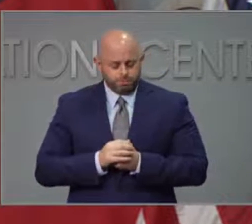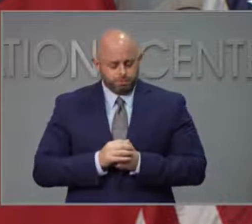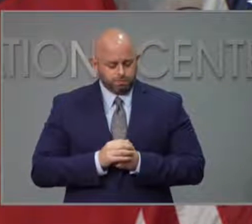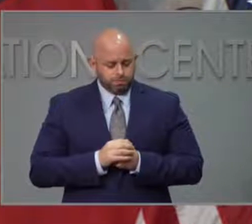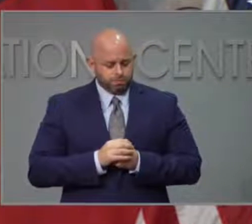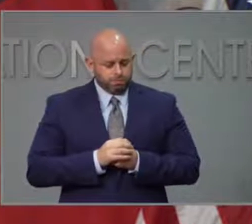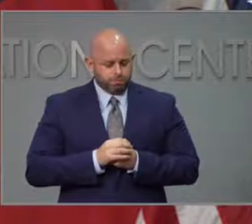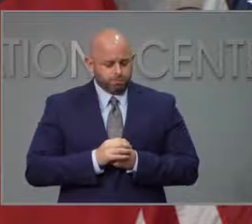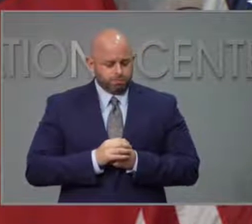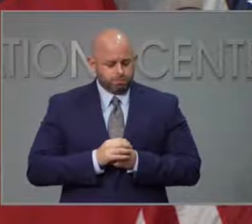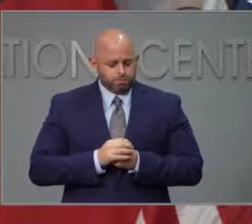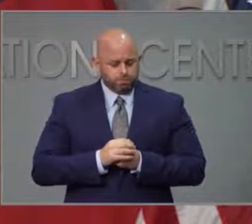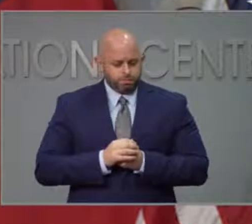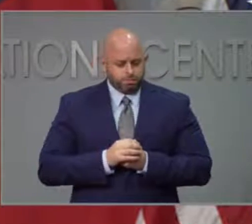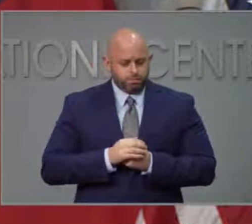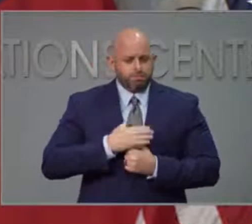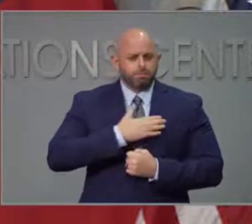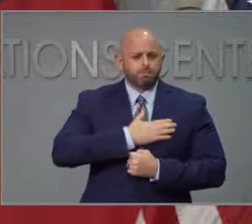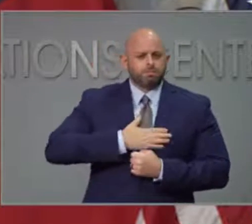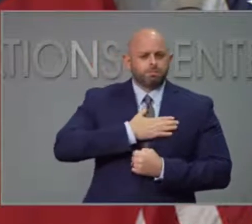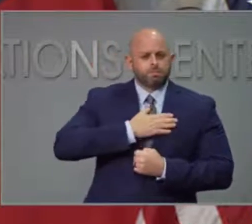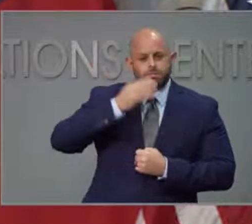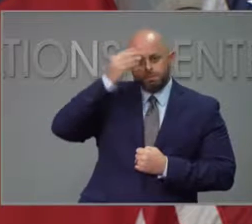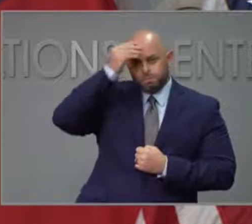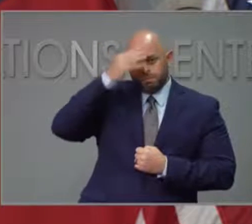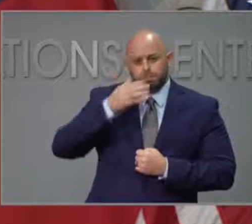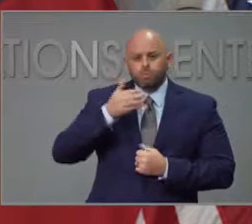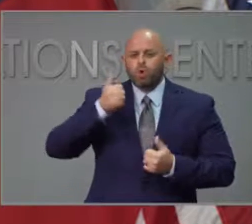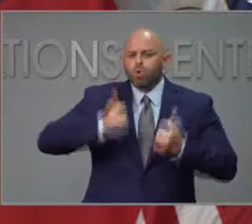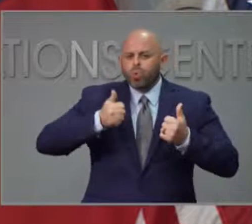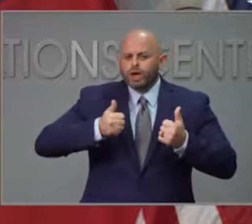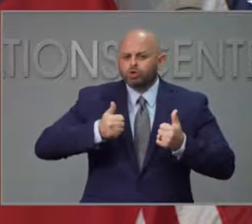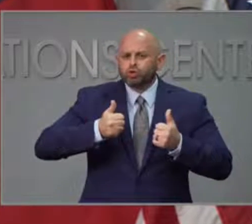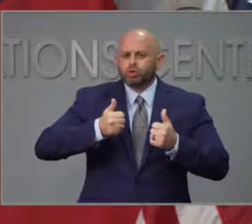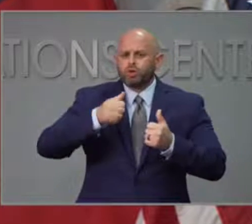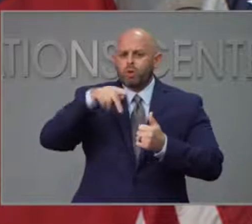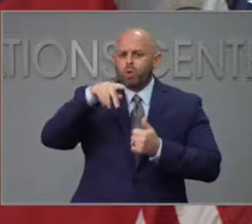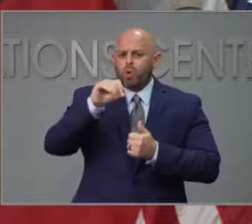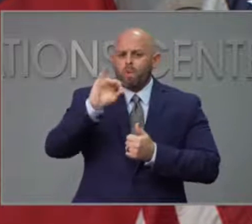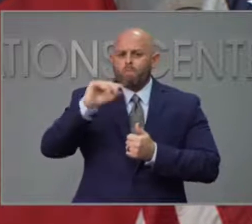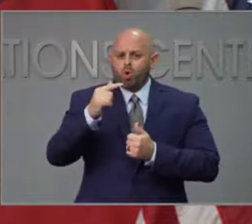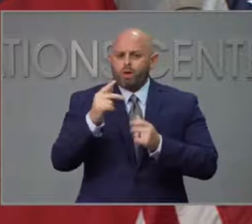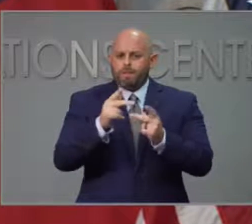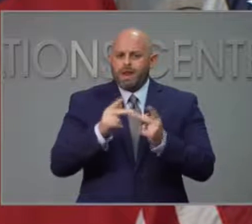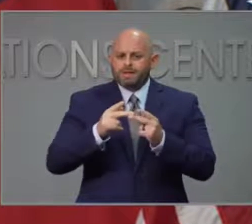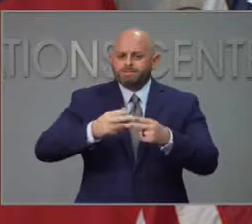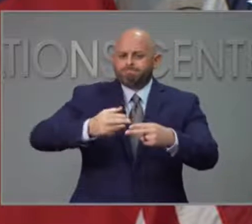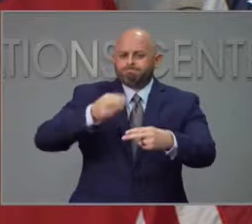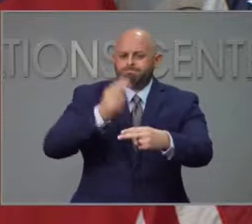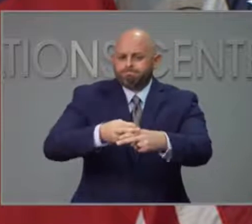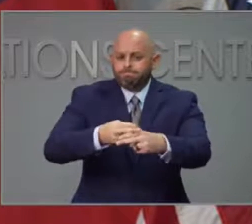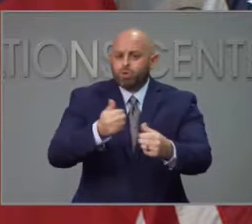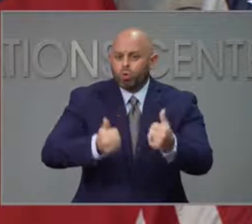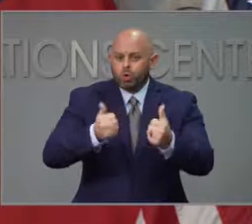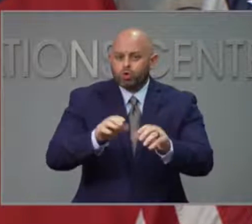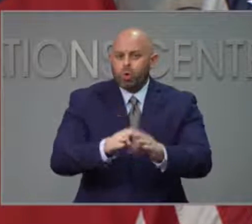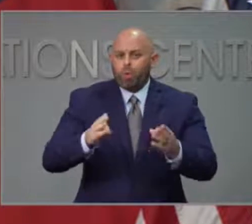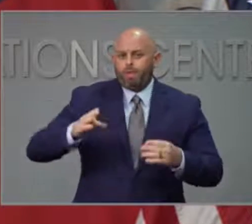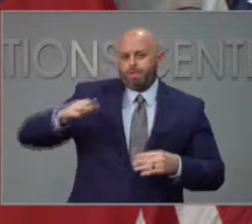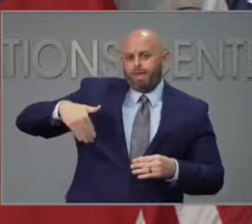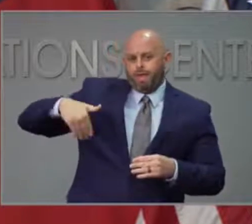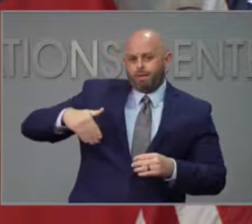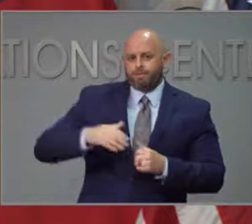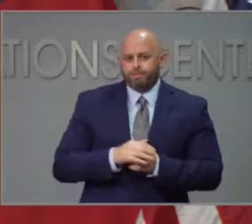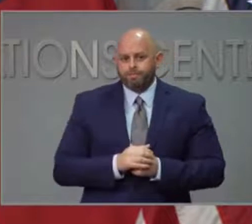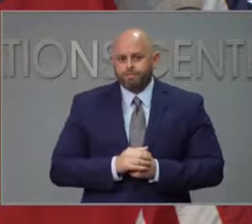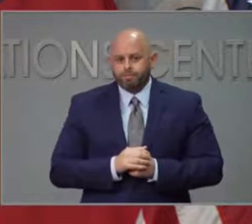which polling sites specifically opened late today and may have extended voting hours. We have 4 that we